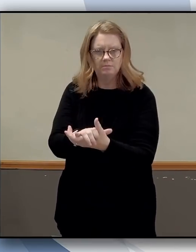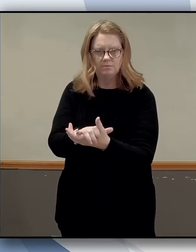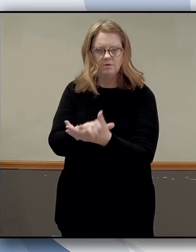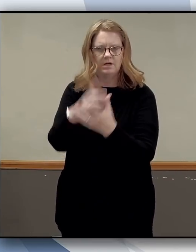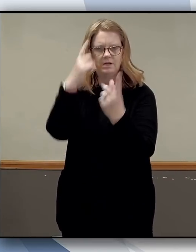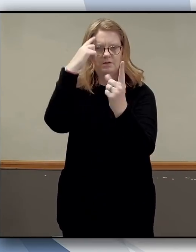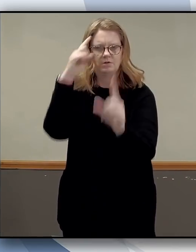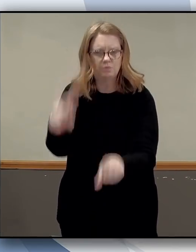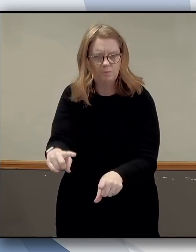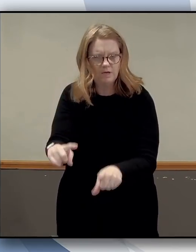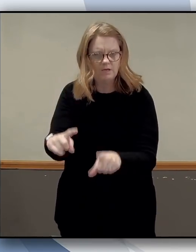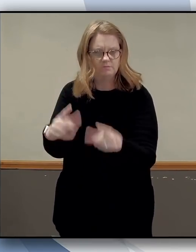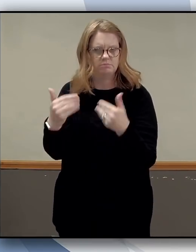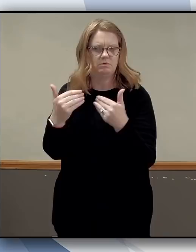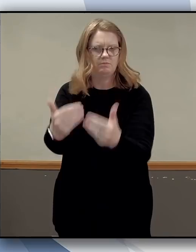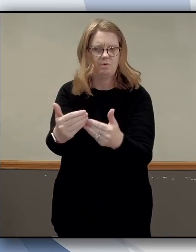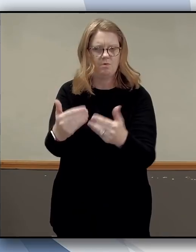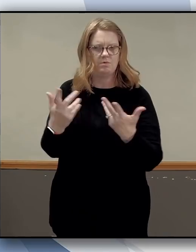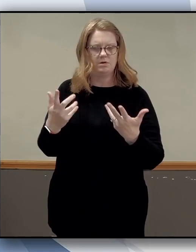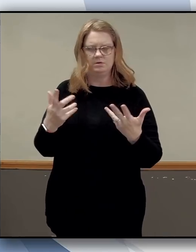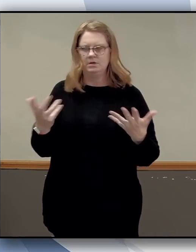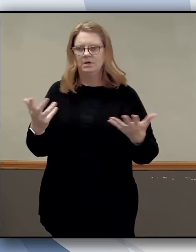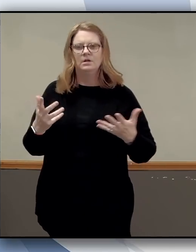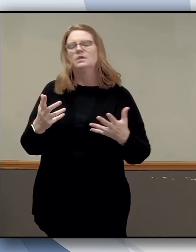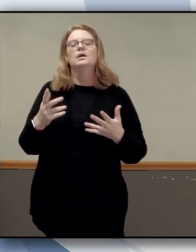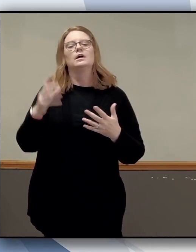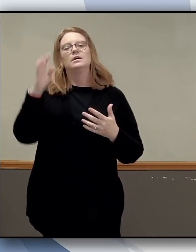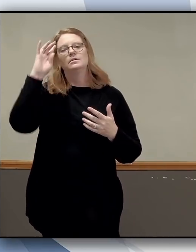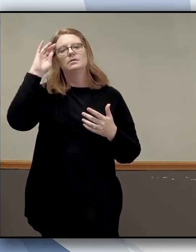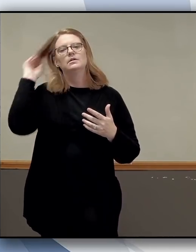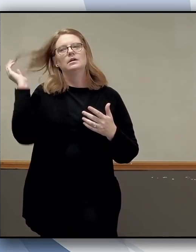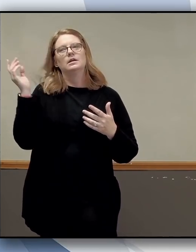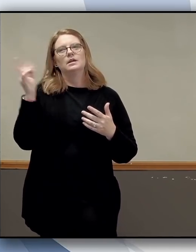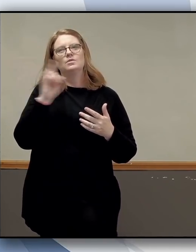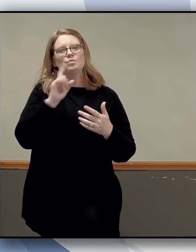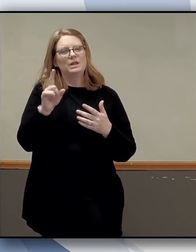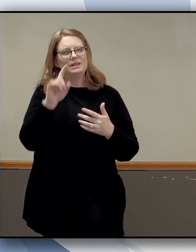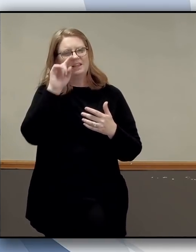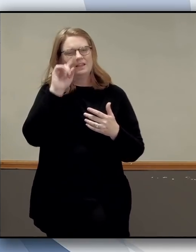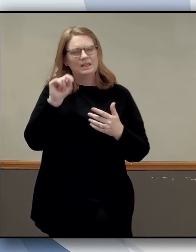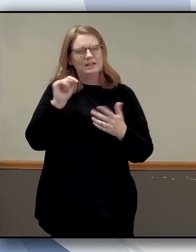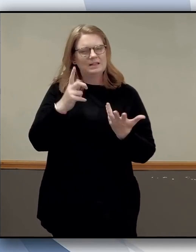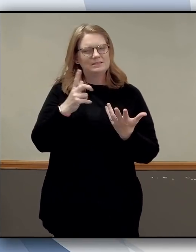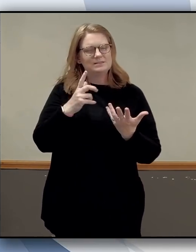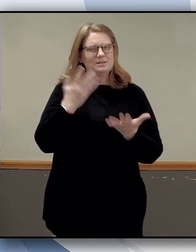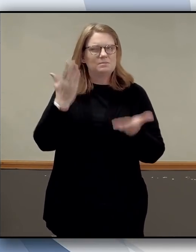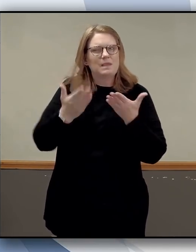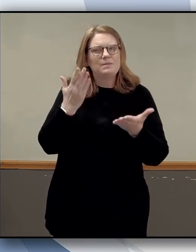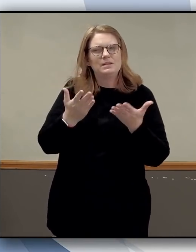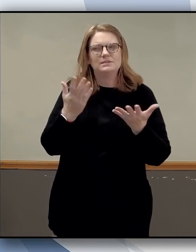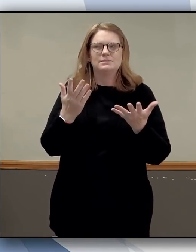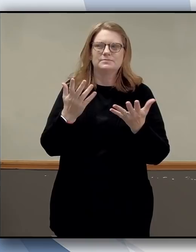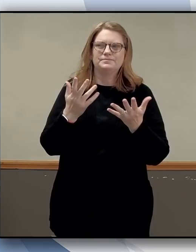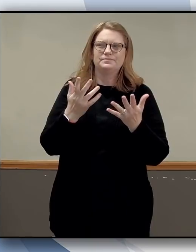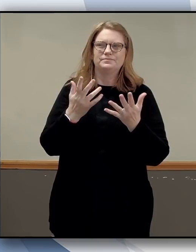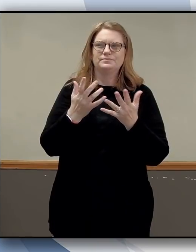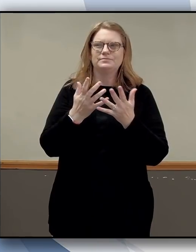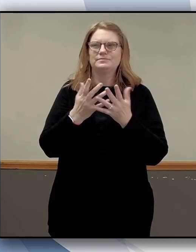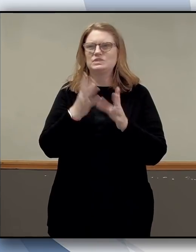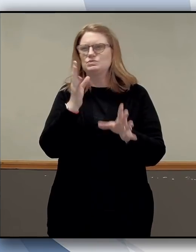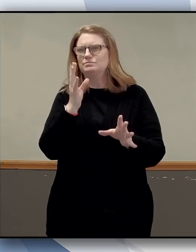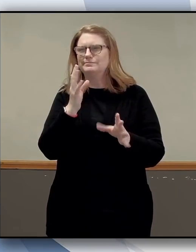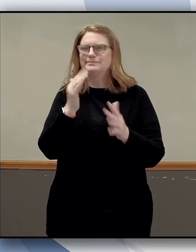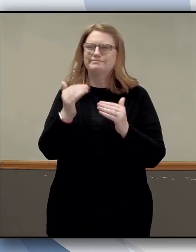forward. We know that, and this oversimplifies it, in the pandemic, we know that there are some that believe that